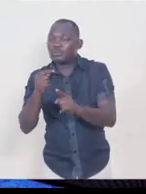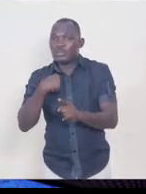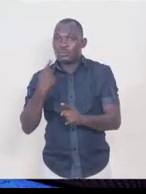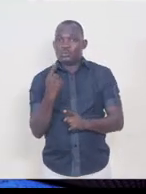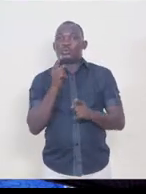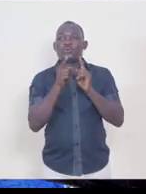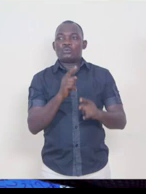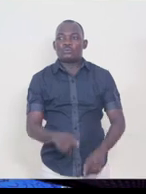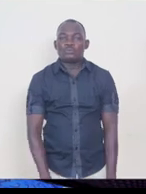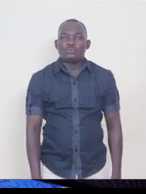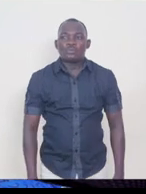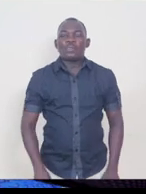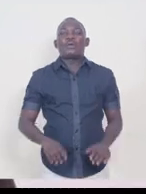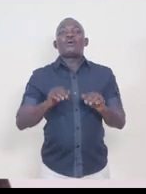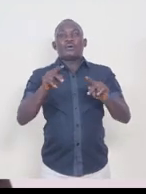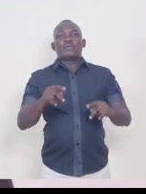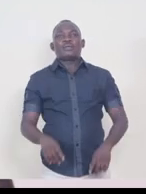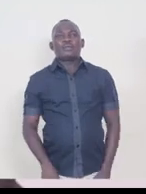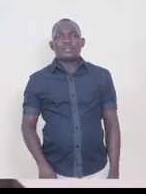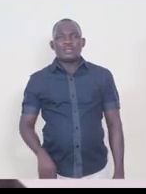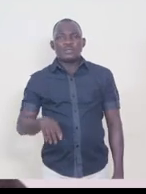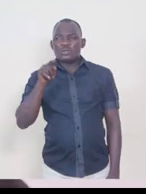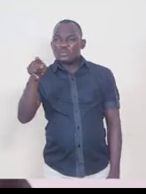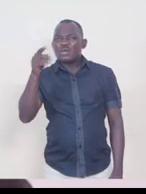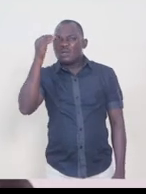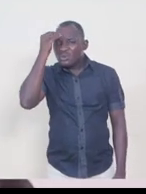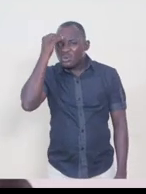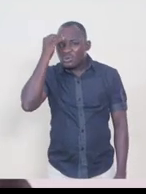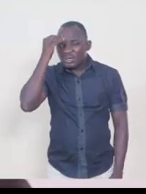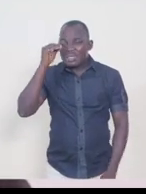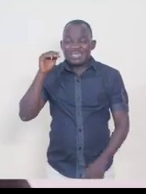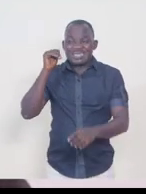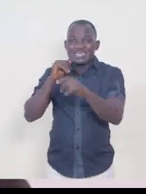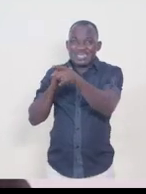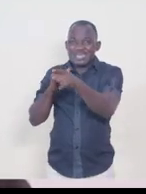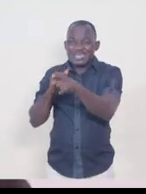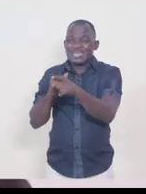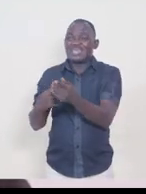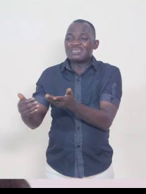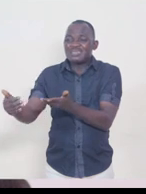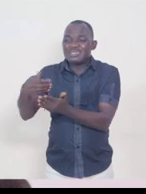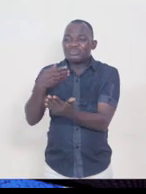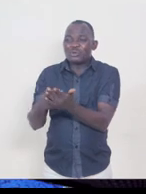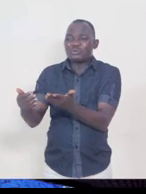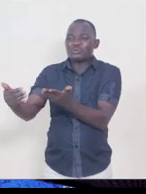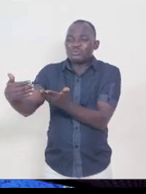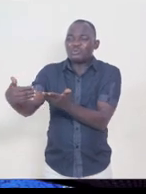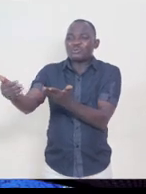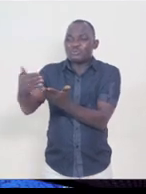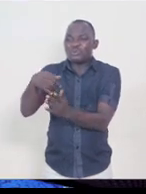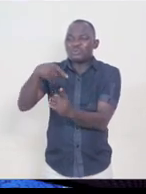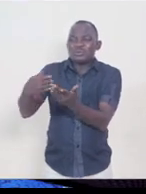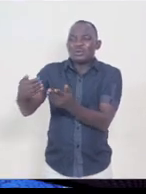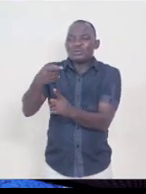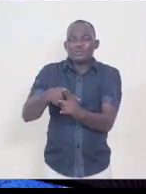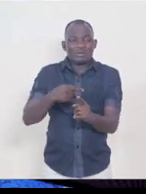me. Go. Well then, are you aware that your client, Esther, was collecting a cash payment